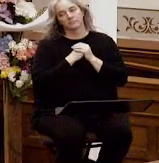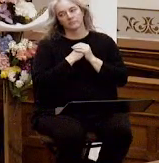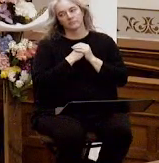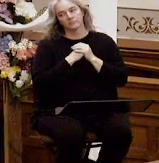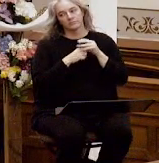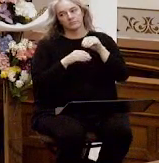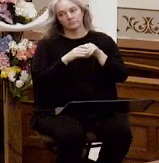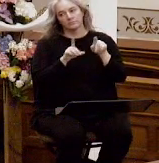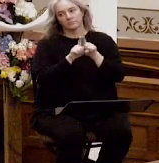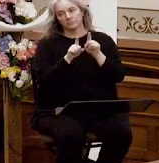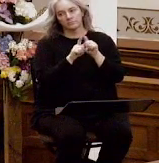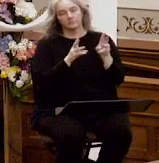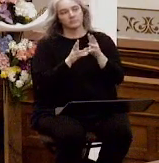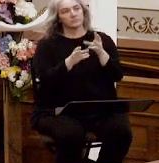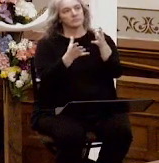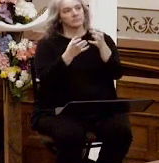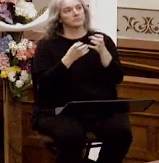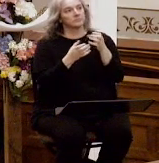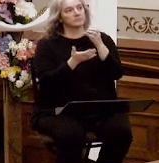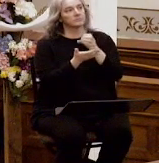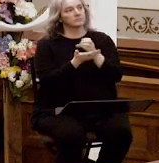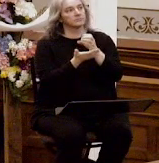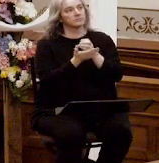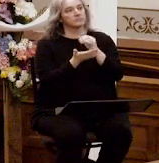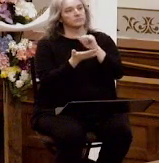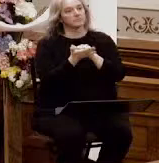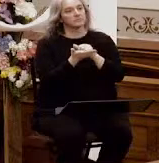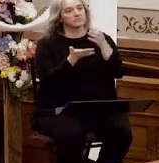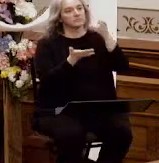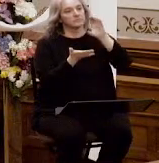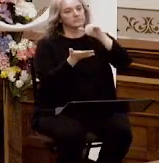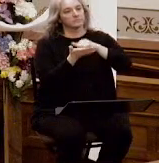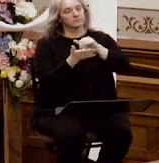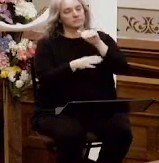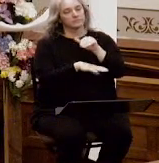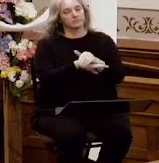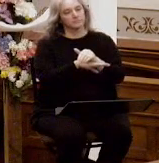In the same way, he took the cup that had been poured out that night,